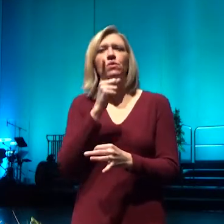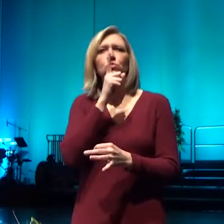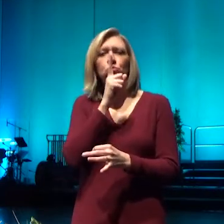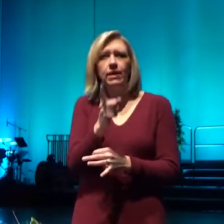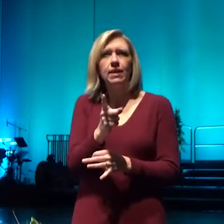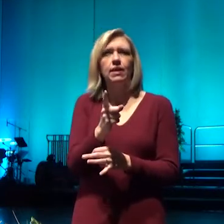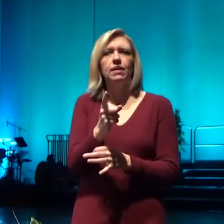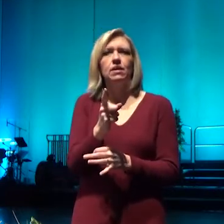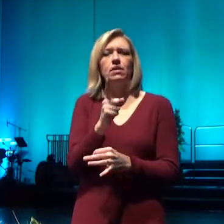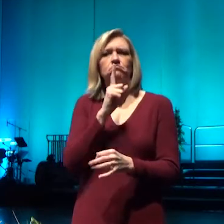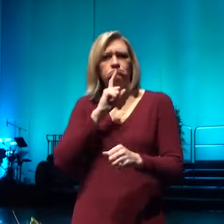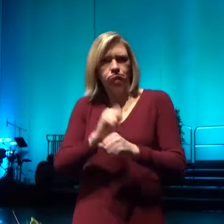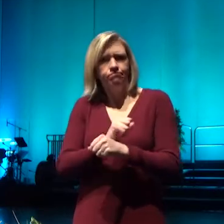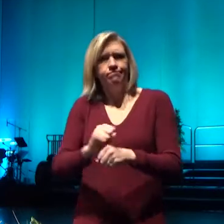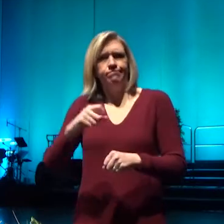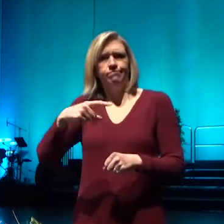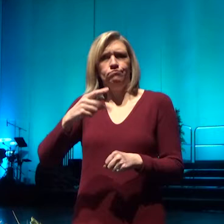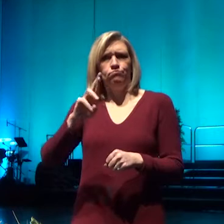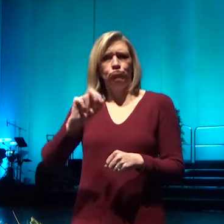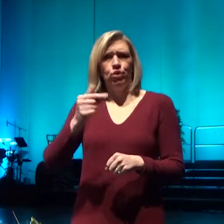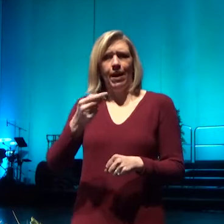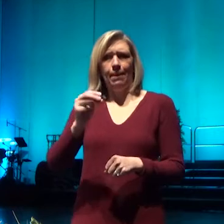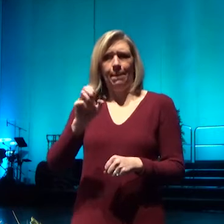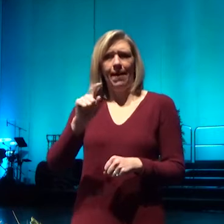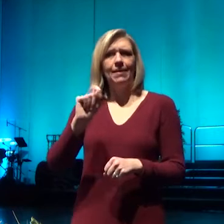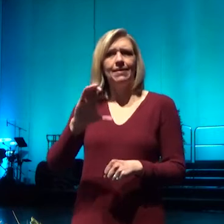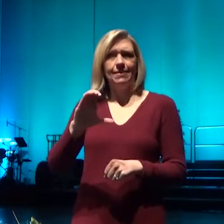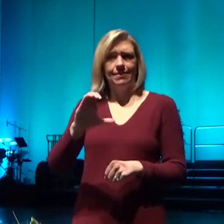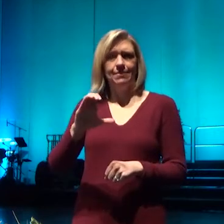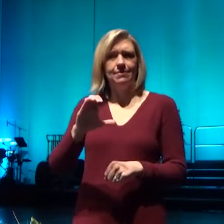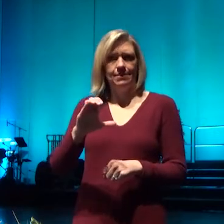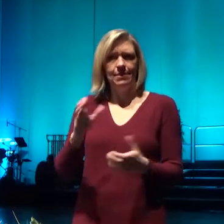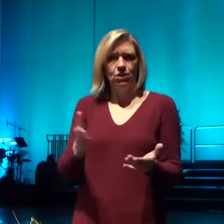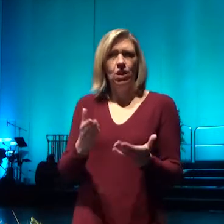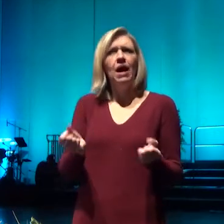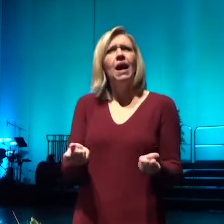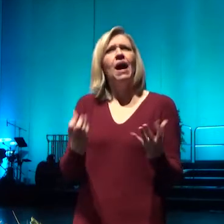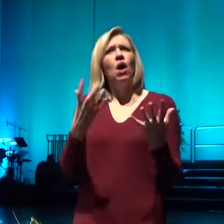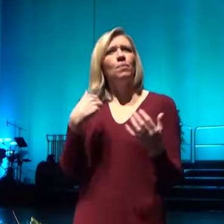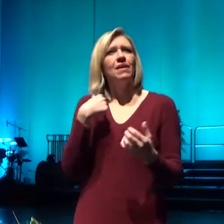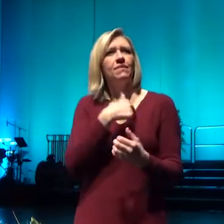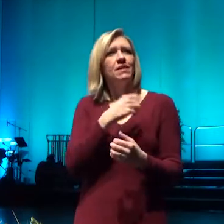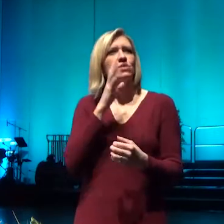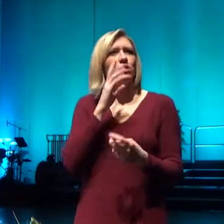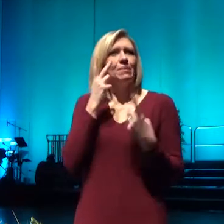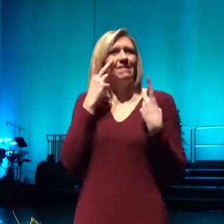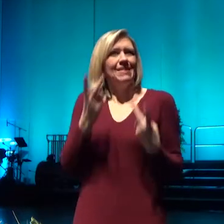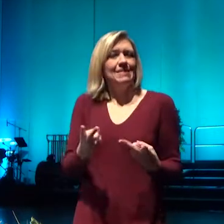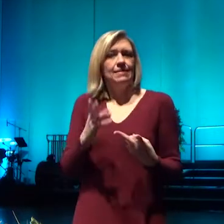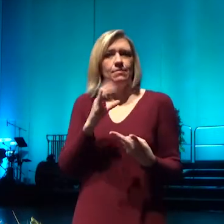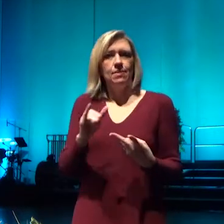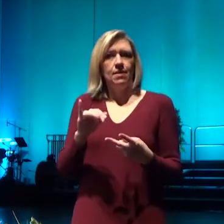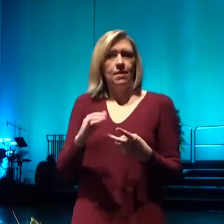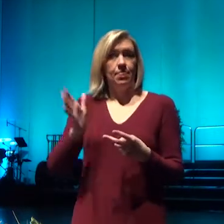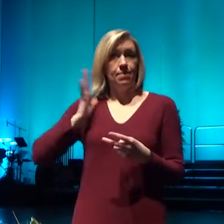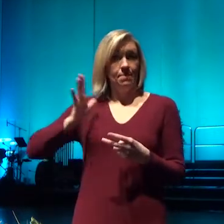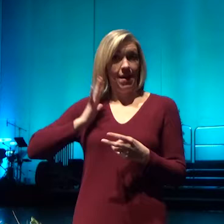here. How many of us will be visited by the spirit of the past this Christmas